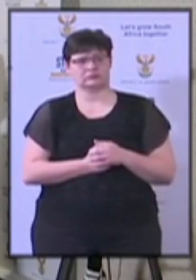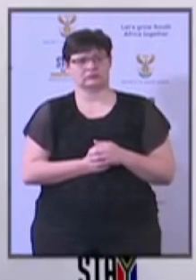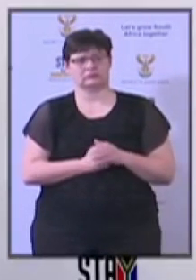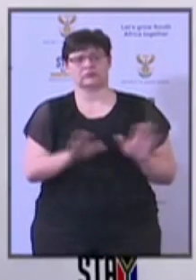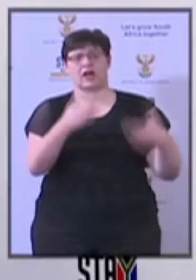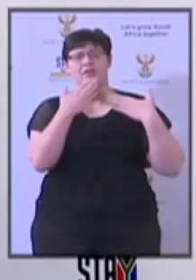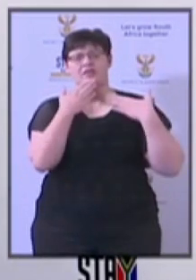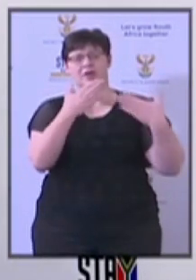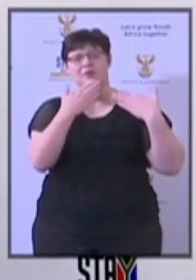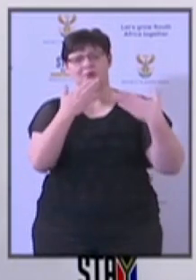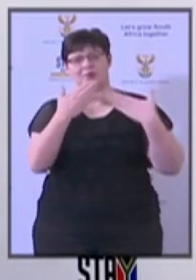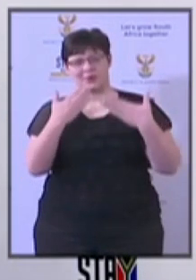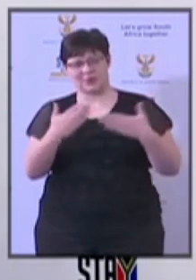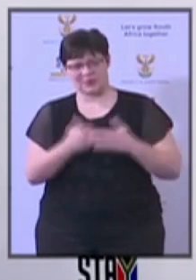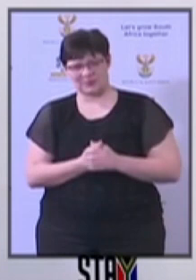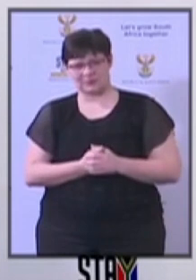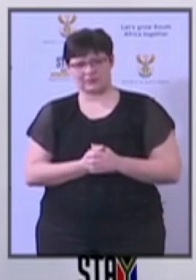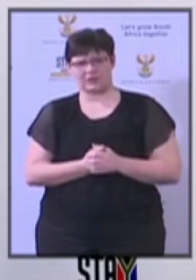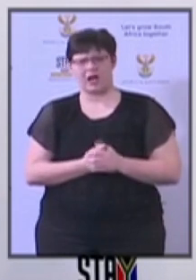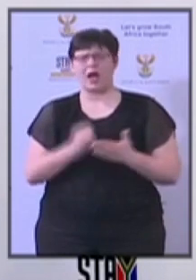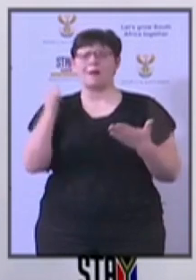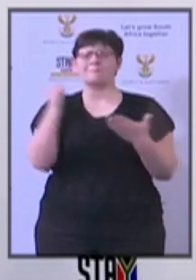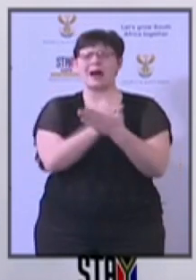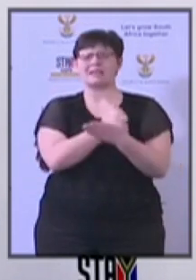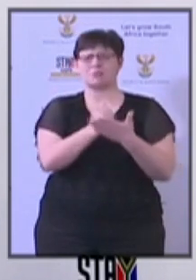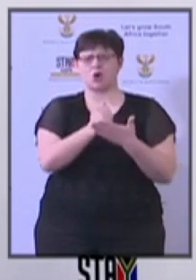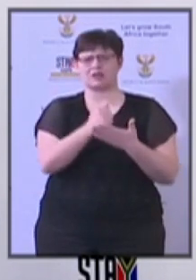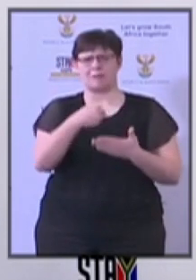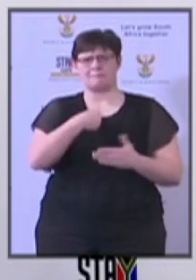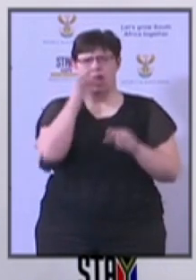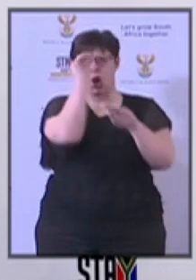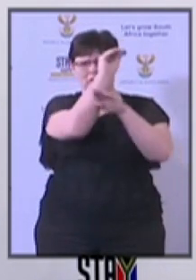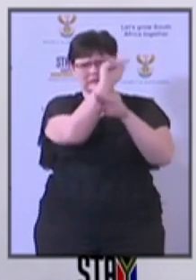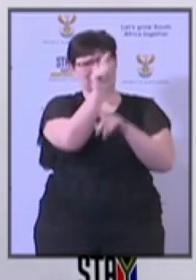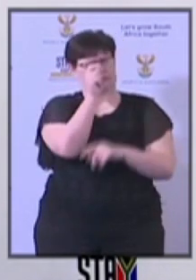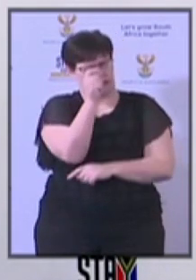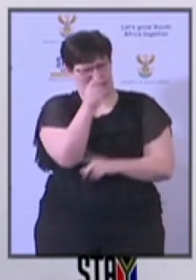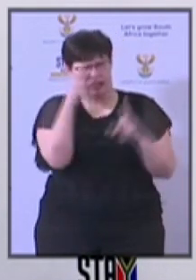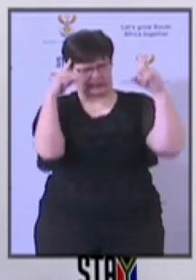Thank you very much. The issue of passport overseas is a little bit complex.